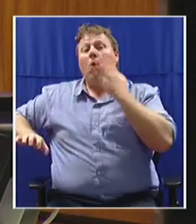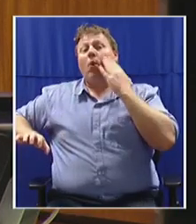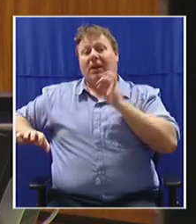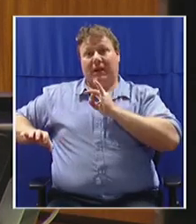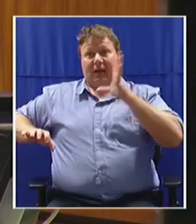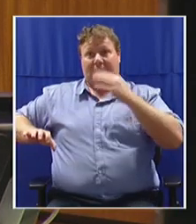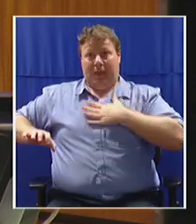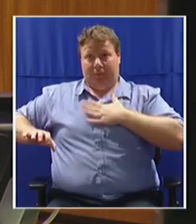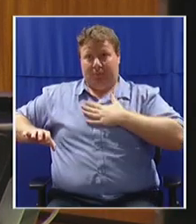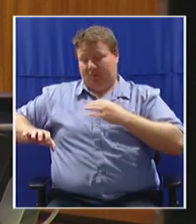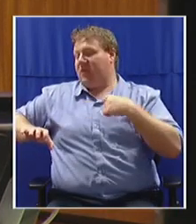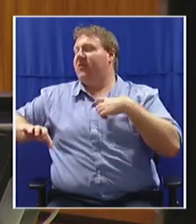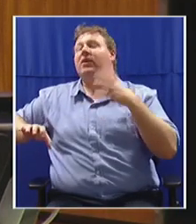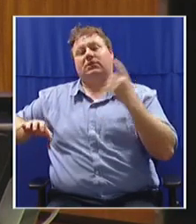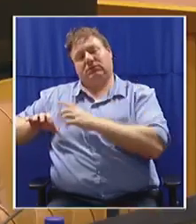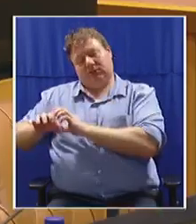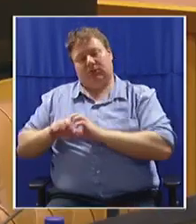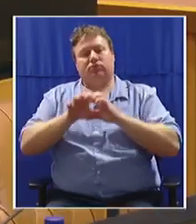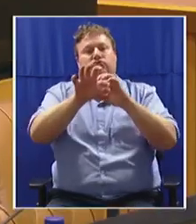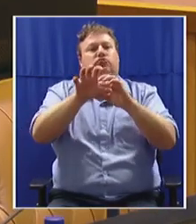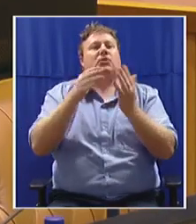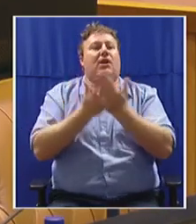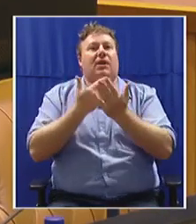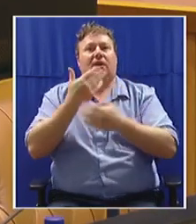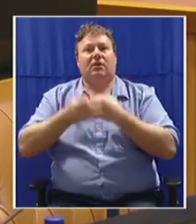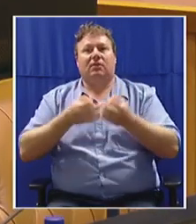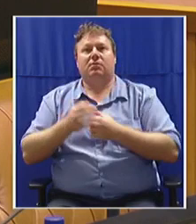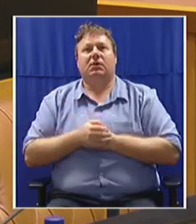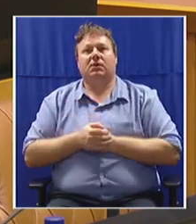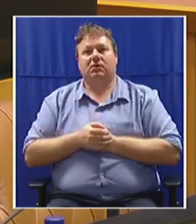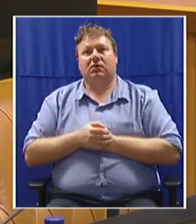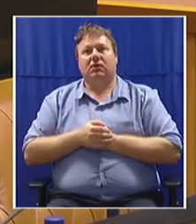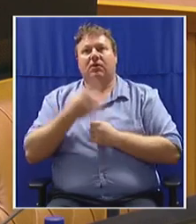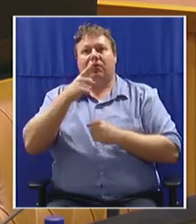Deputy President, your response for today is sufficient.